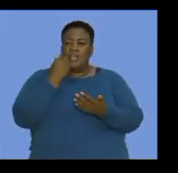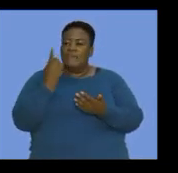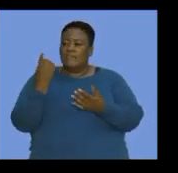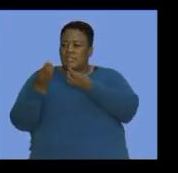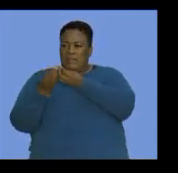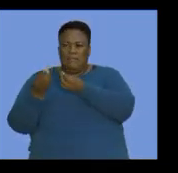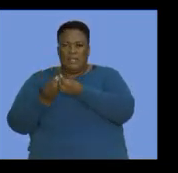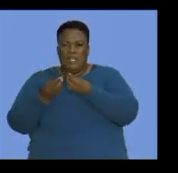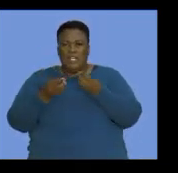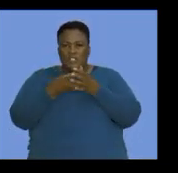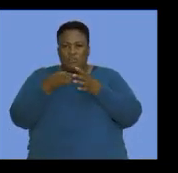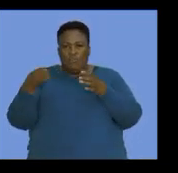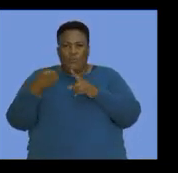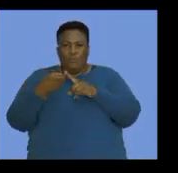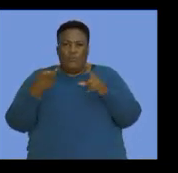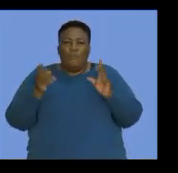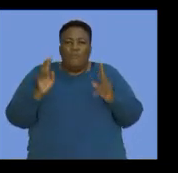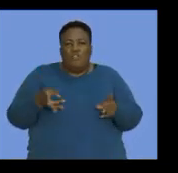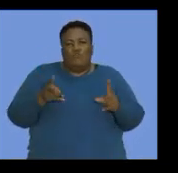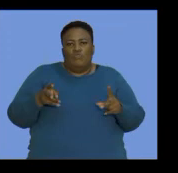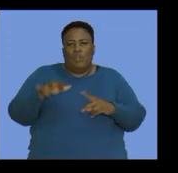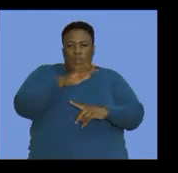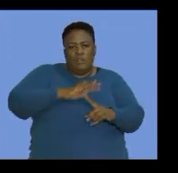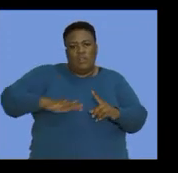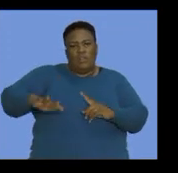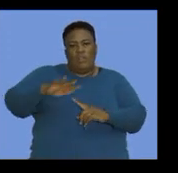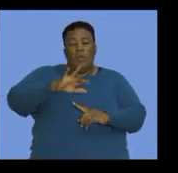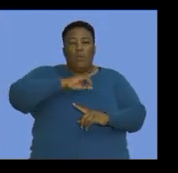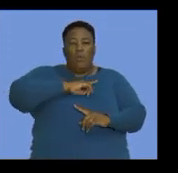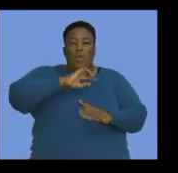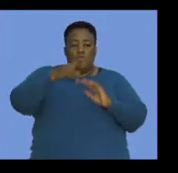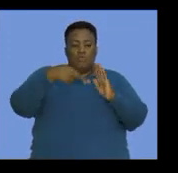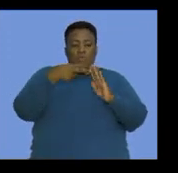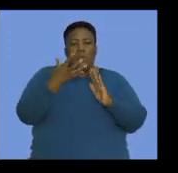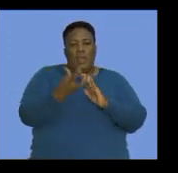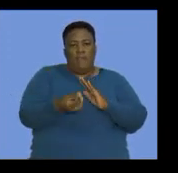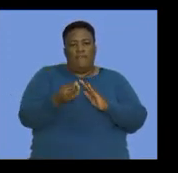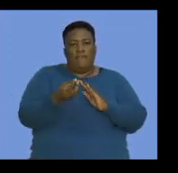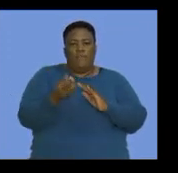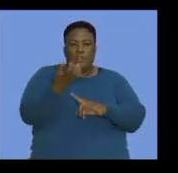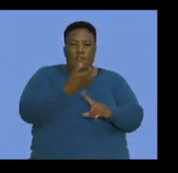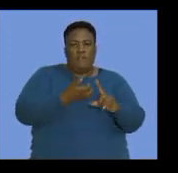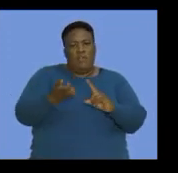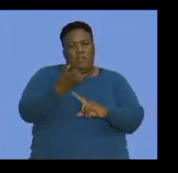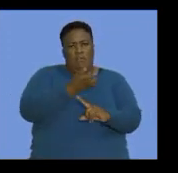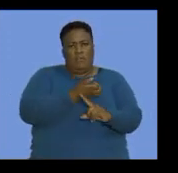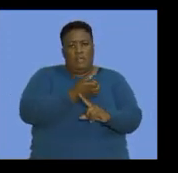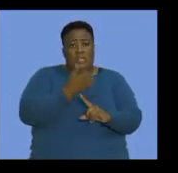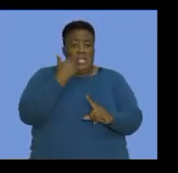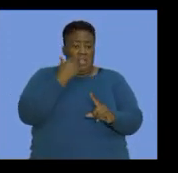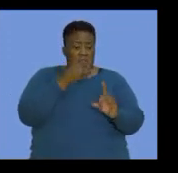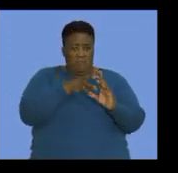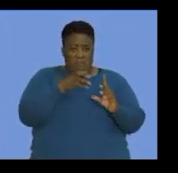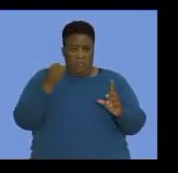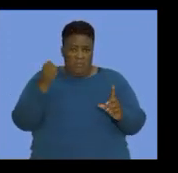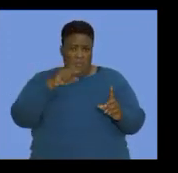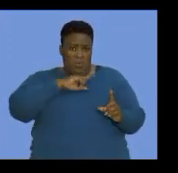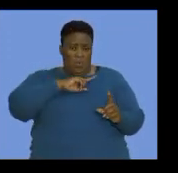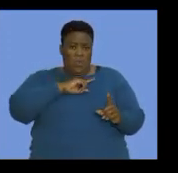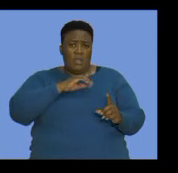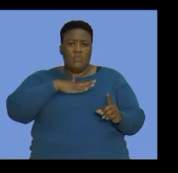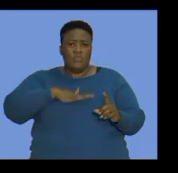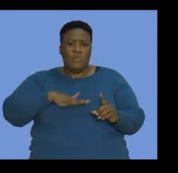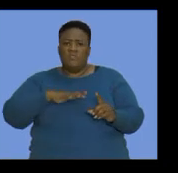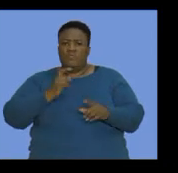to the degradation of the environment because this plant could have a specific role in its environment. Removal